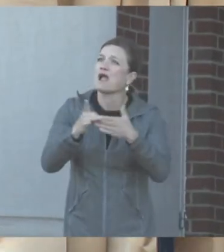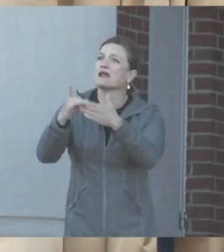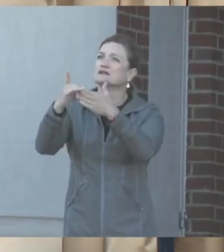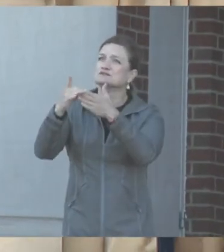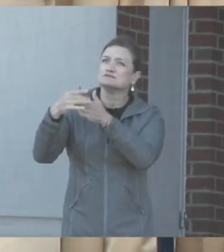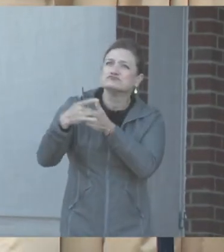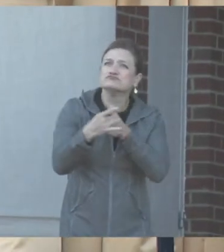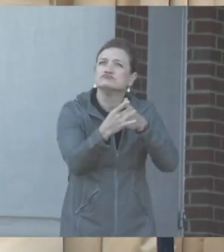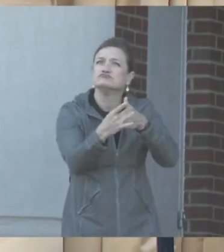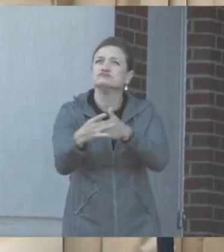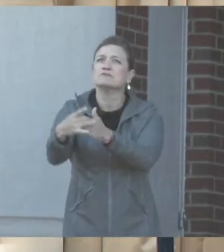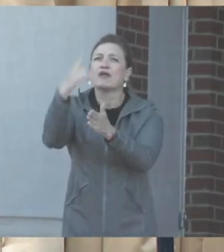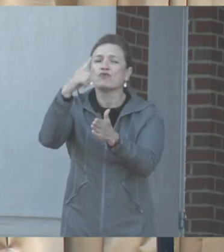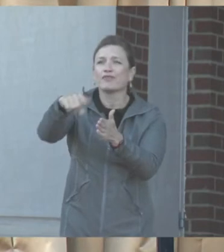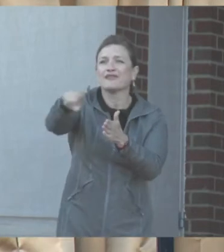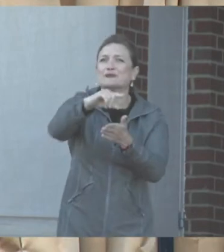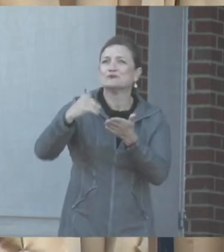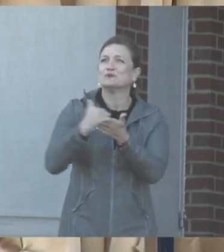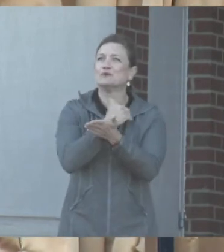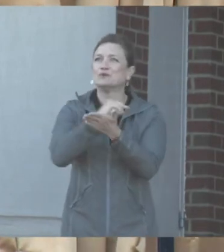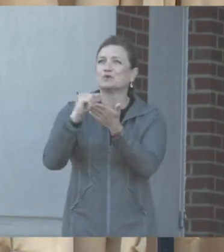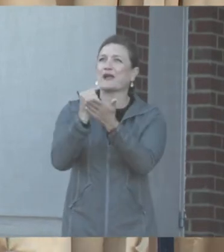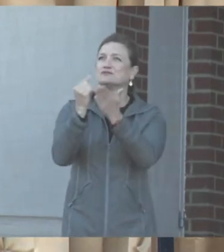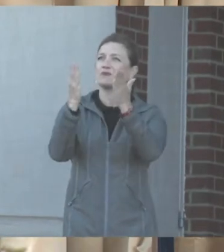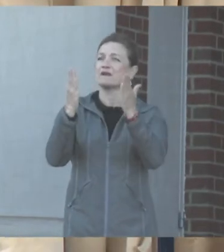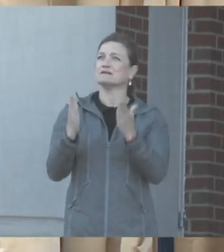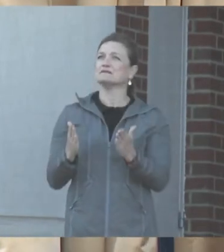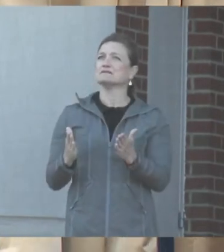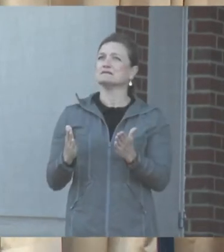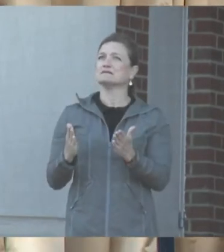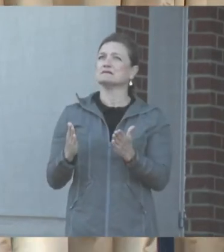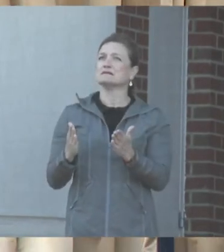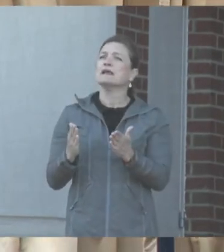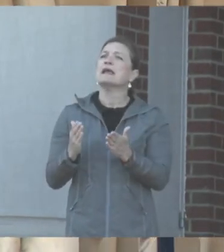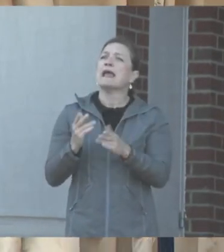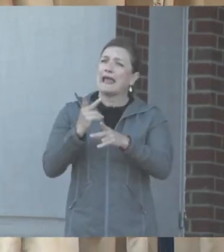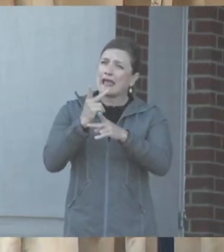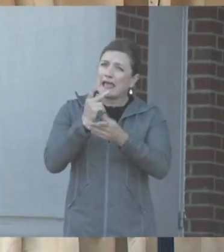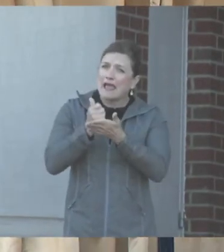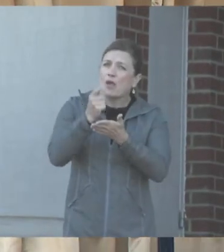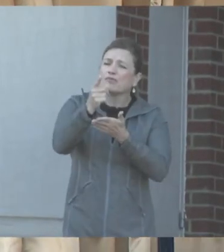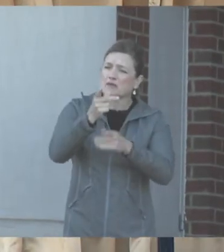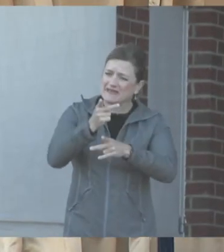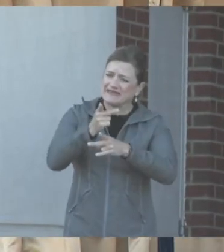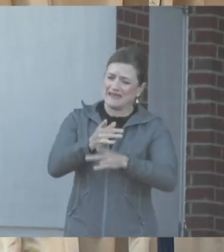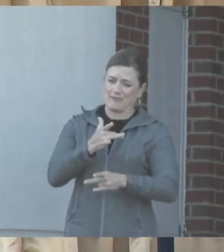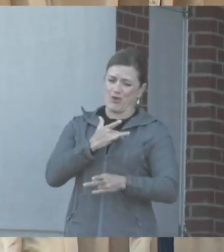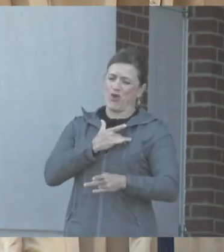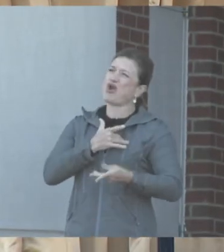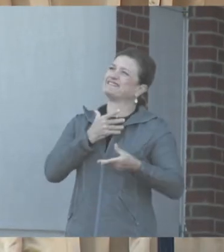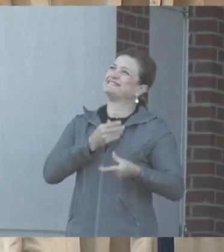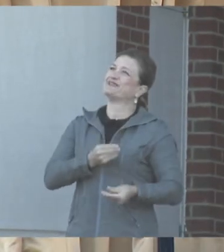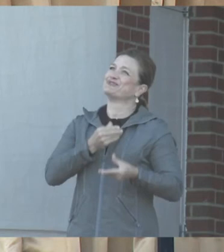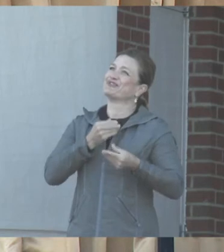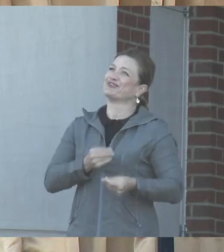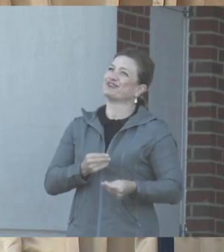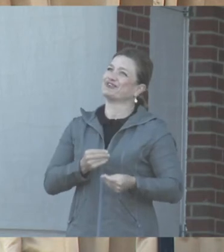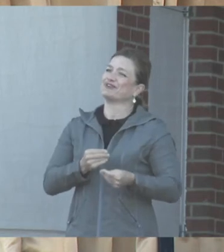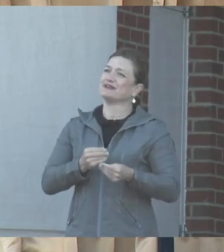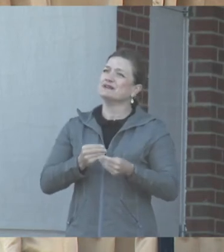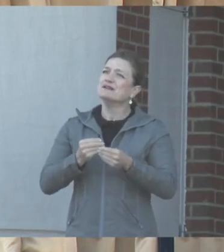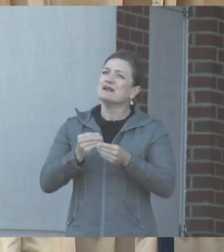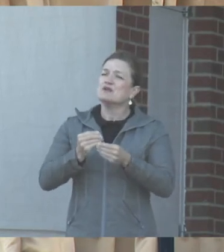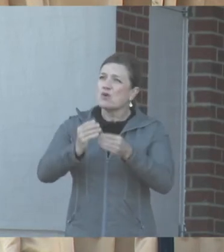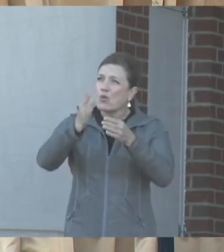direction for these new graduates. Help them to have a tender heart to recognize your Spirit's leading and to clearly